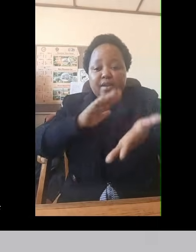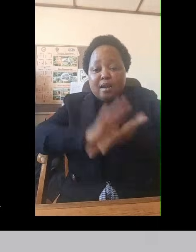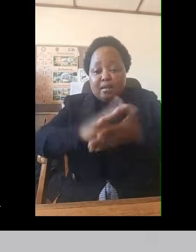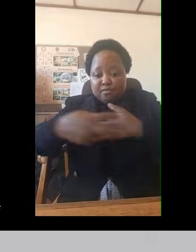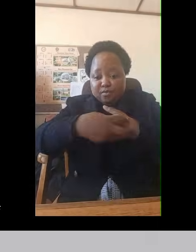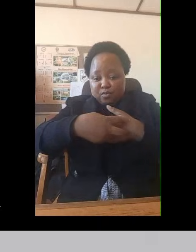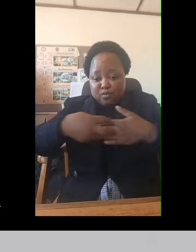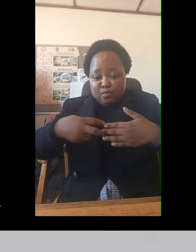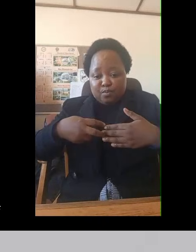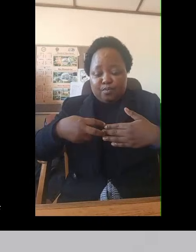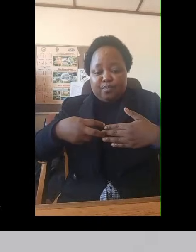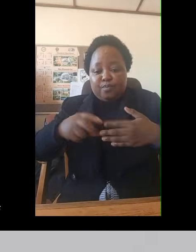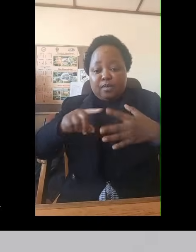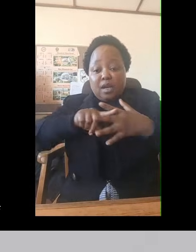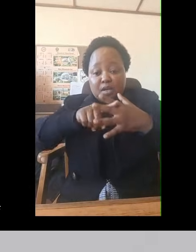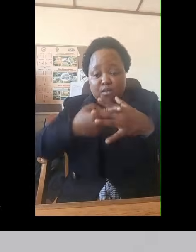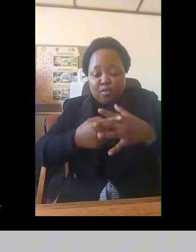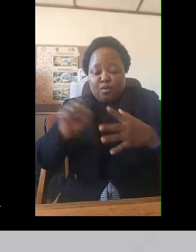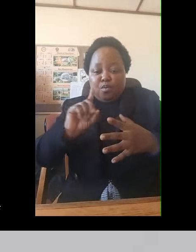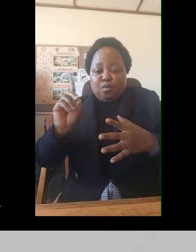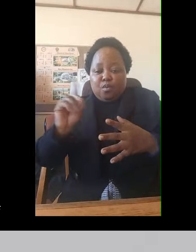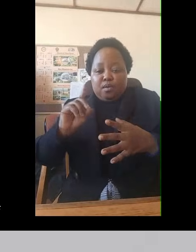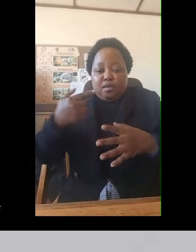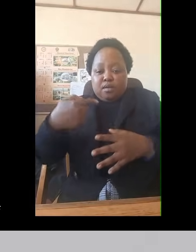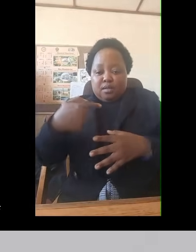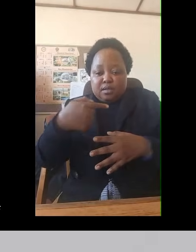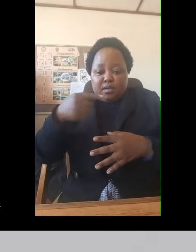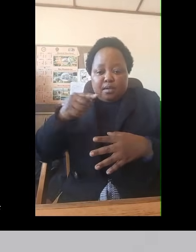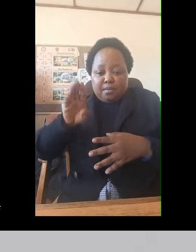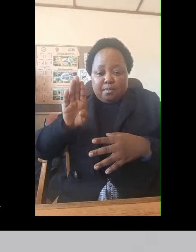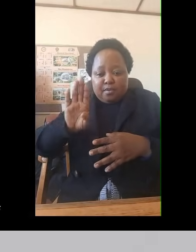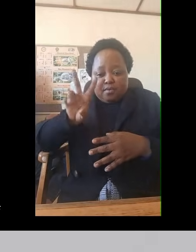to GBV in Lesotho.